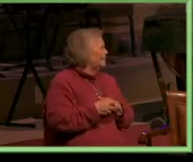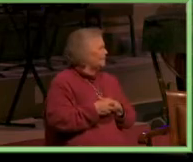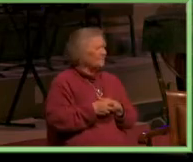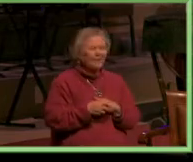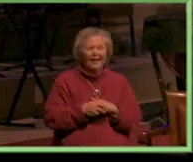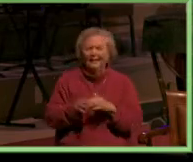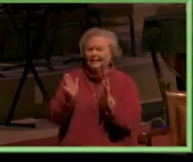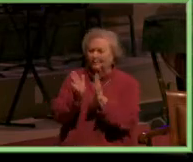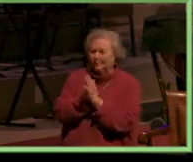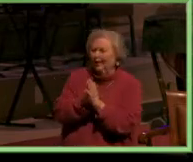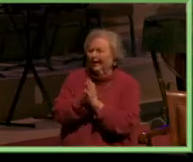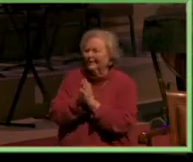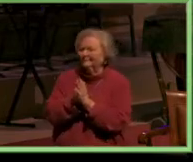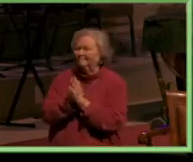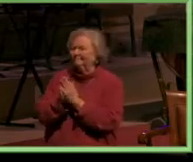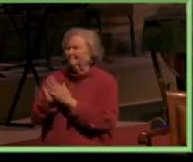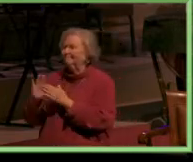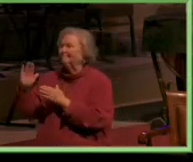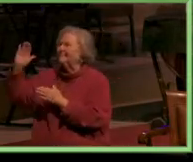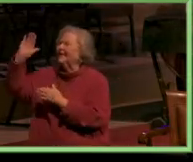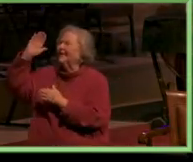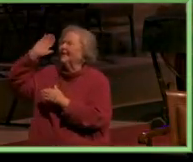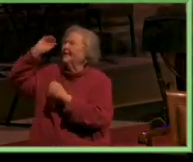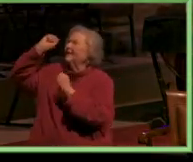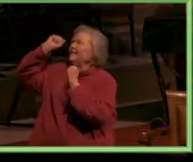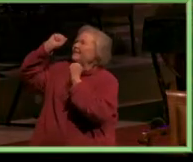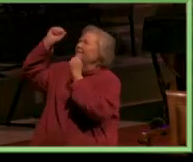Let's go to the Lord in prayer, brothers and sisters.